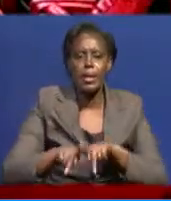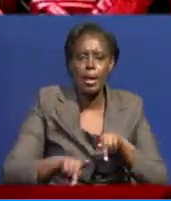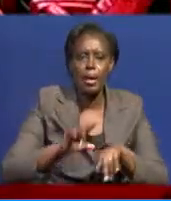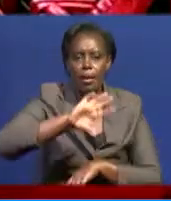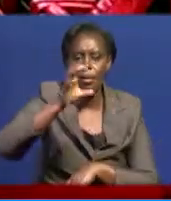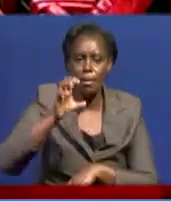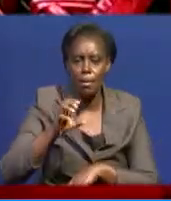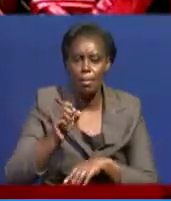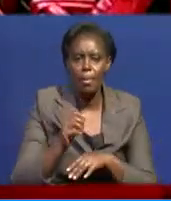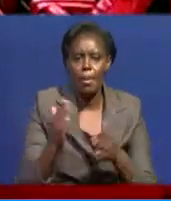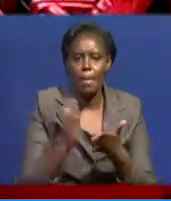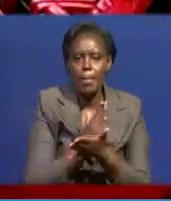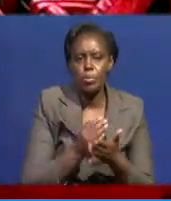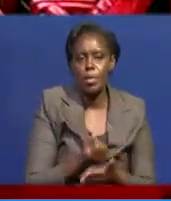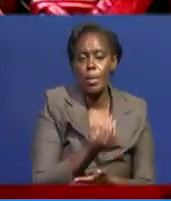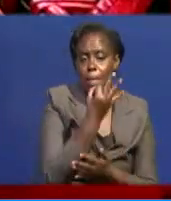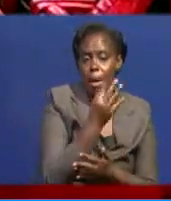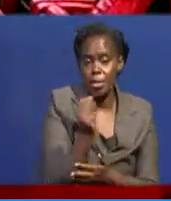September